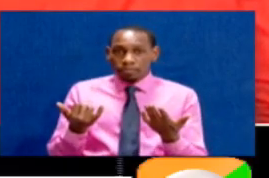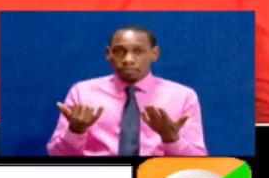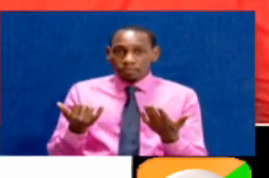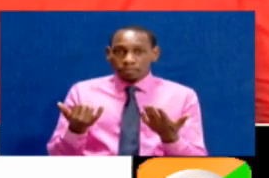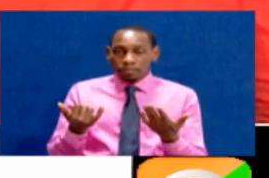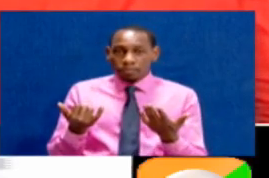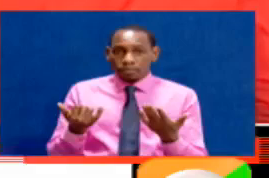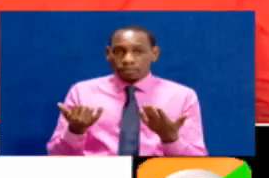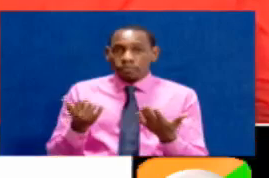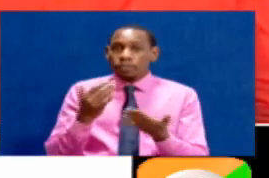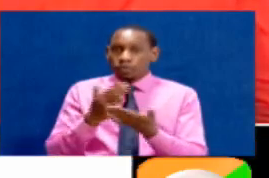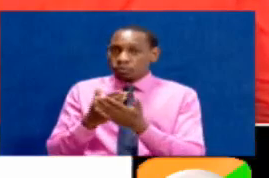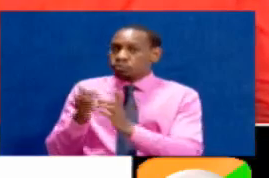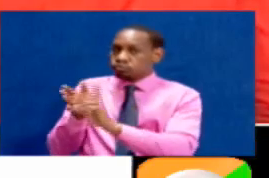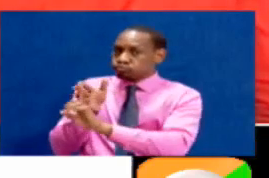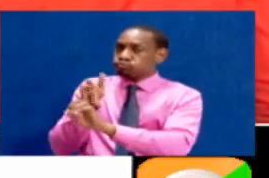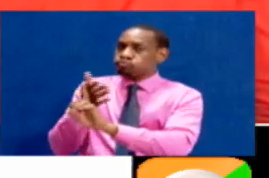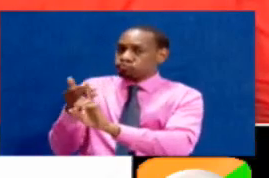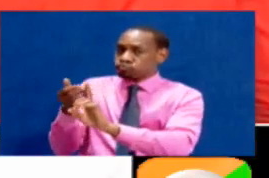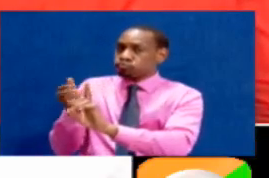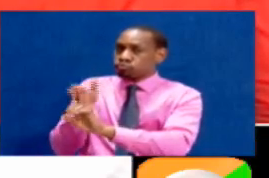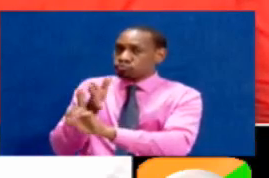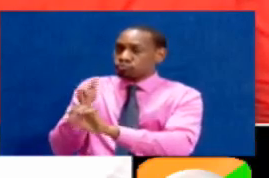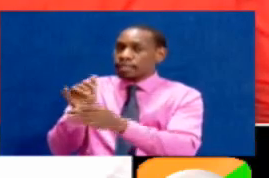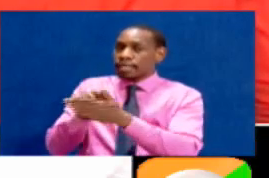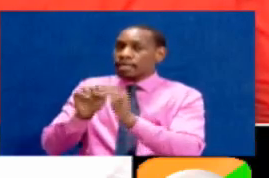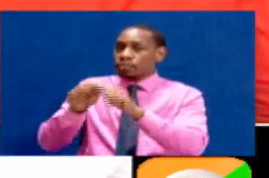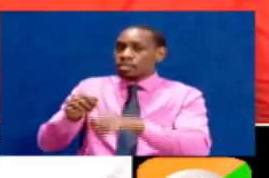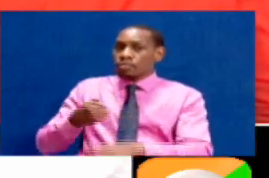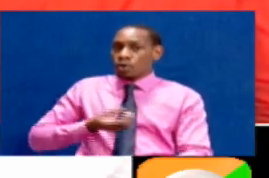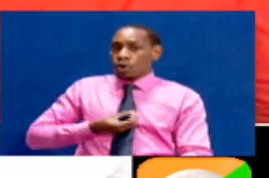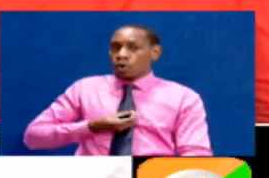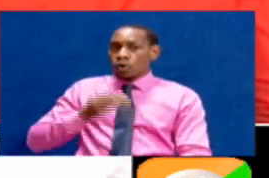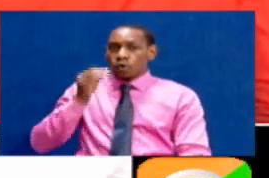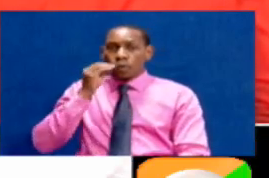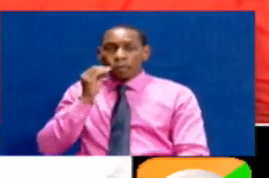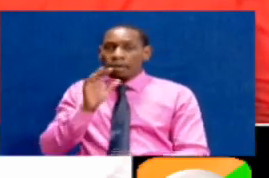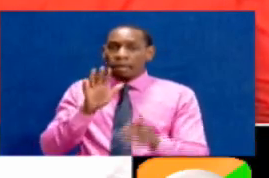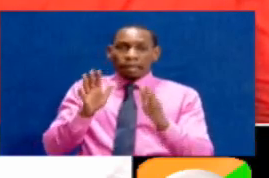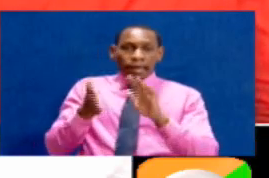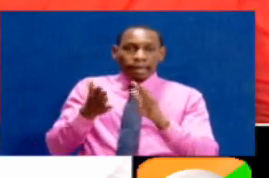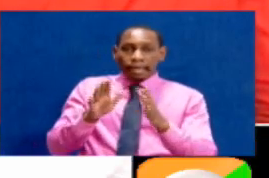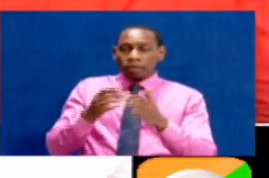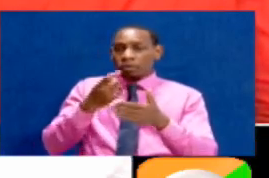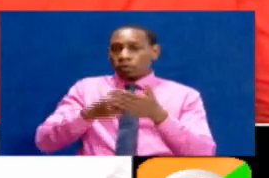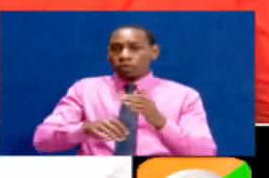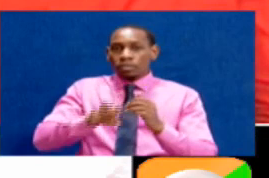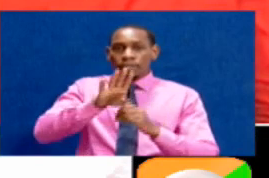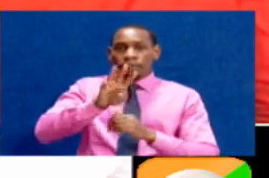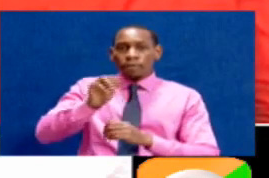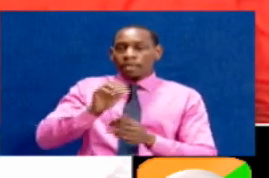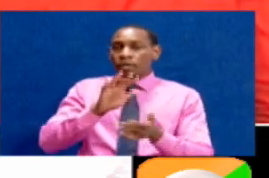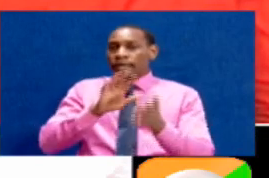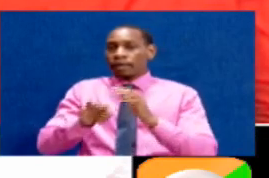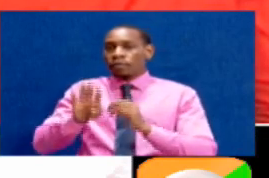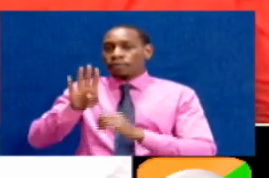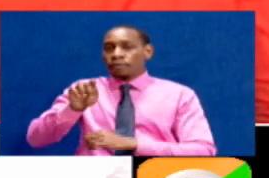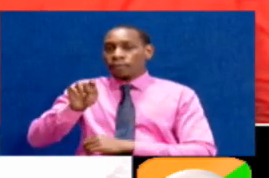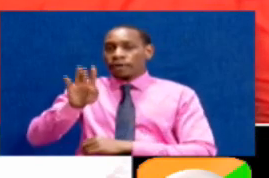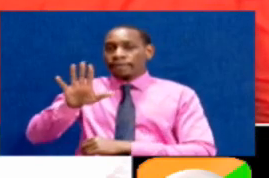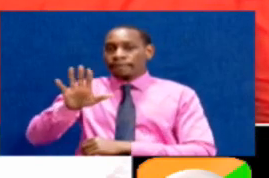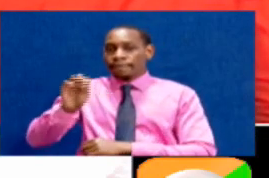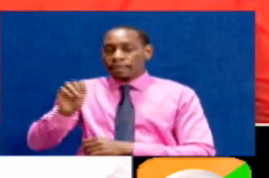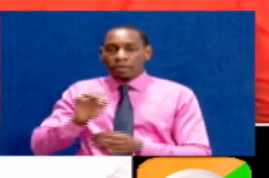being attracted to the allure that they will be able to own a home for about 4 million or 4.5